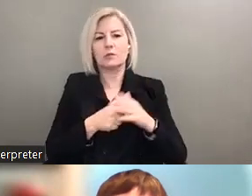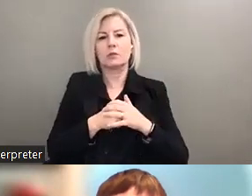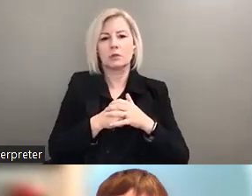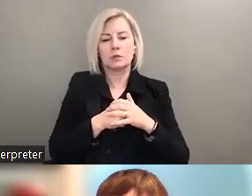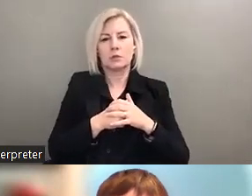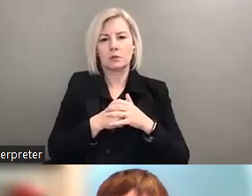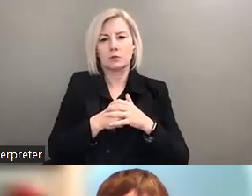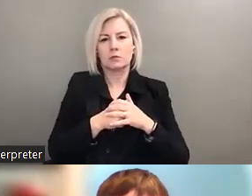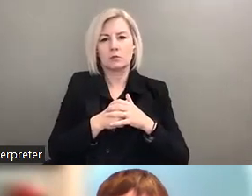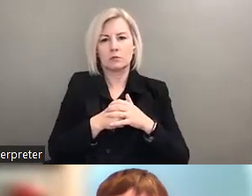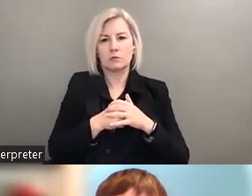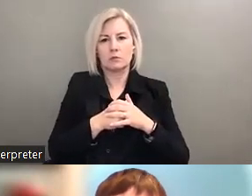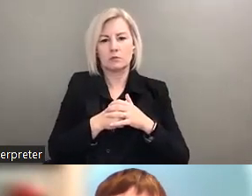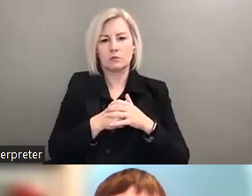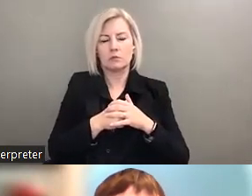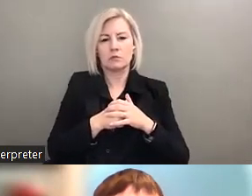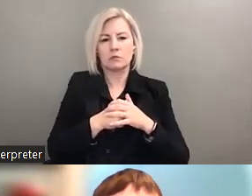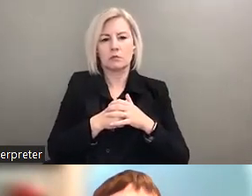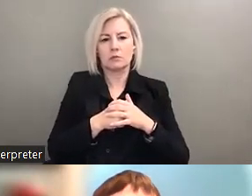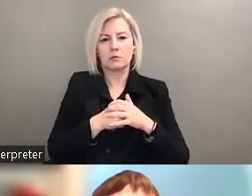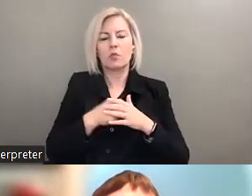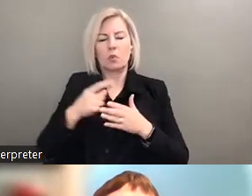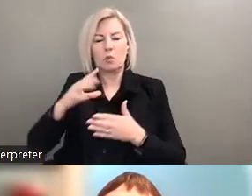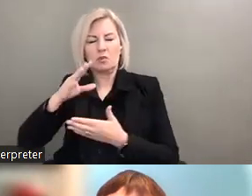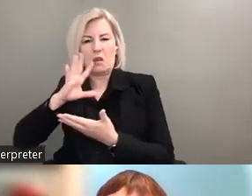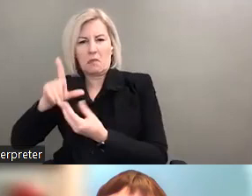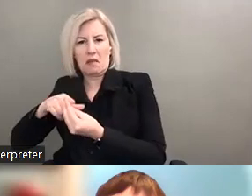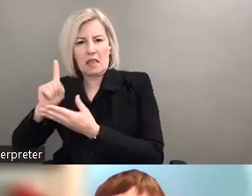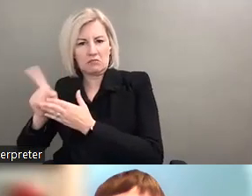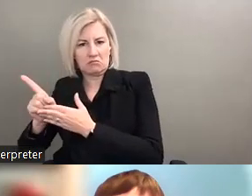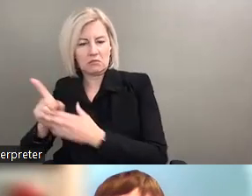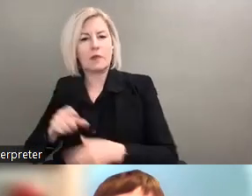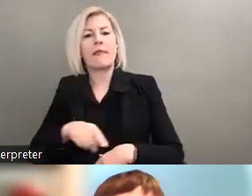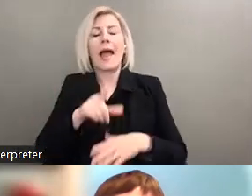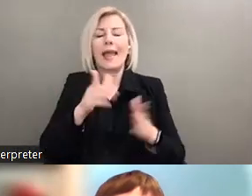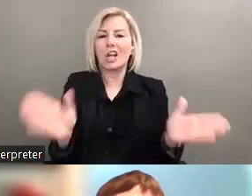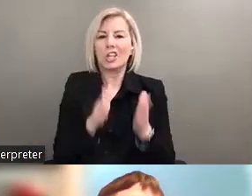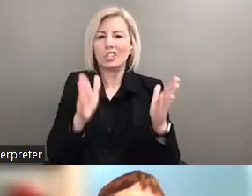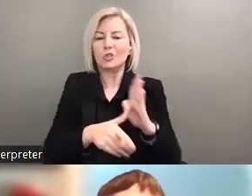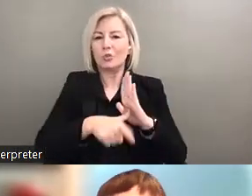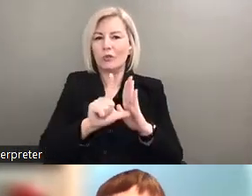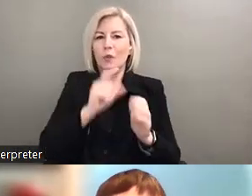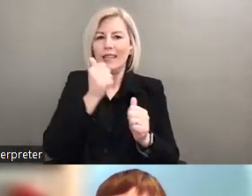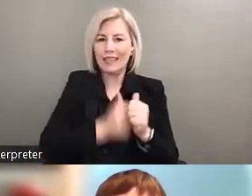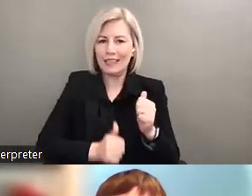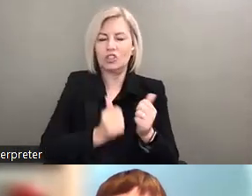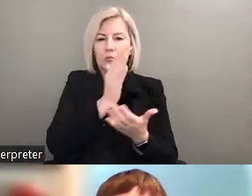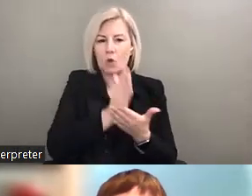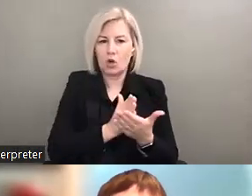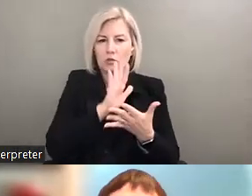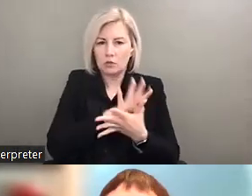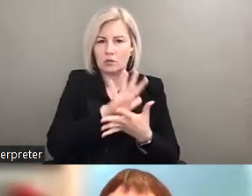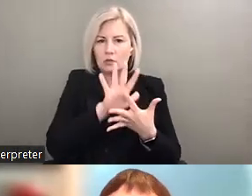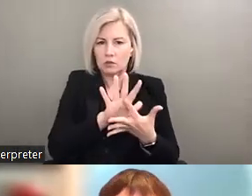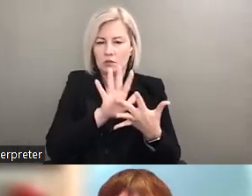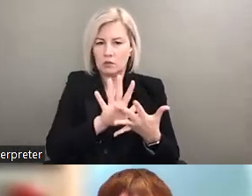discuss application review. I encourage you to review each criteria point as you work through these questions